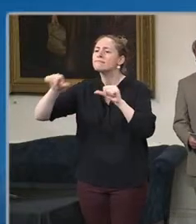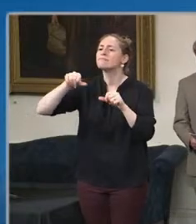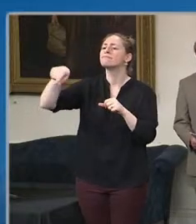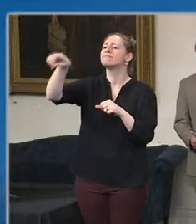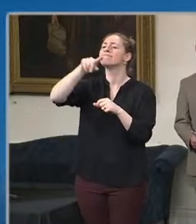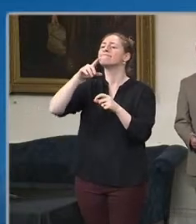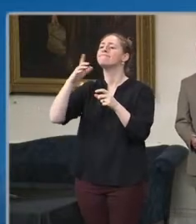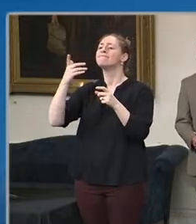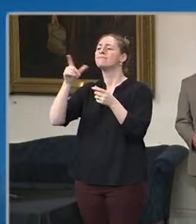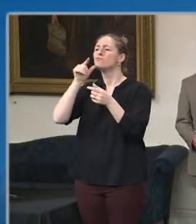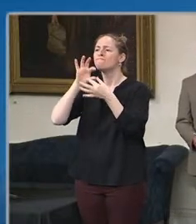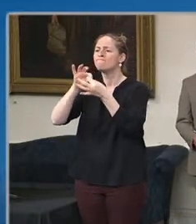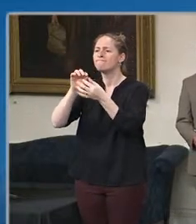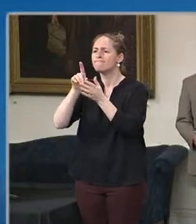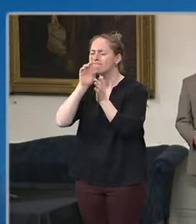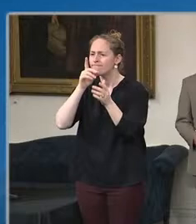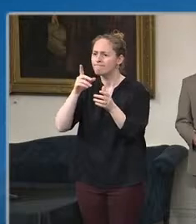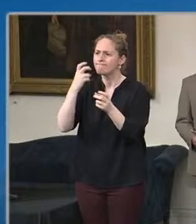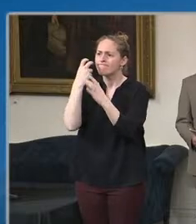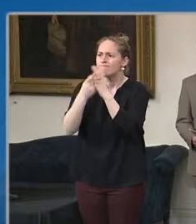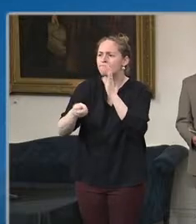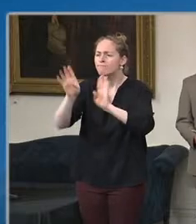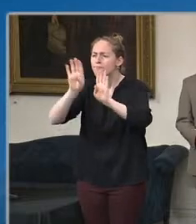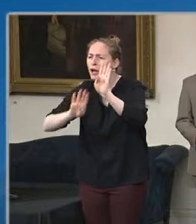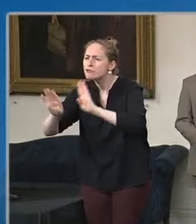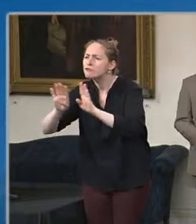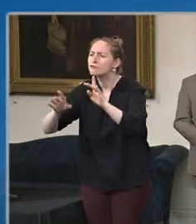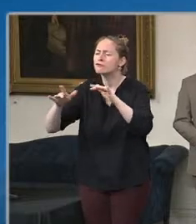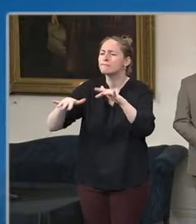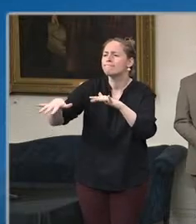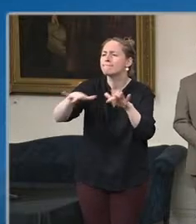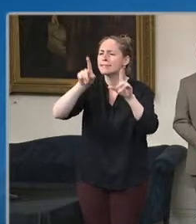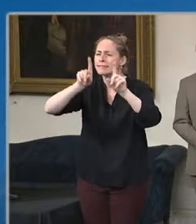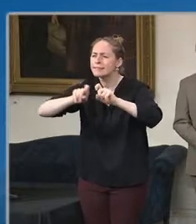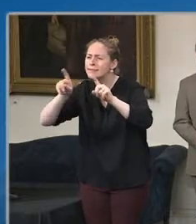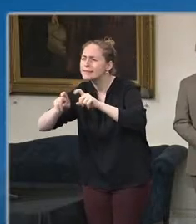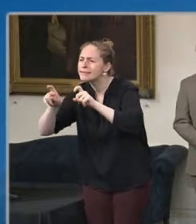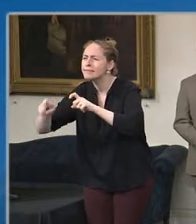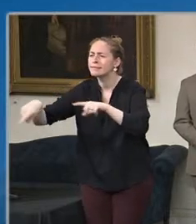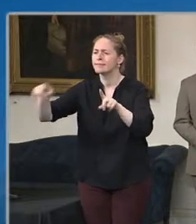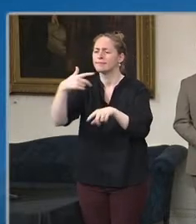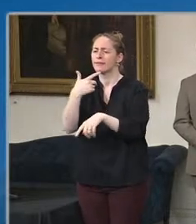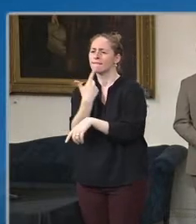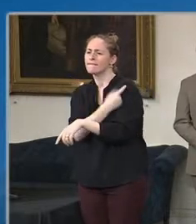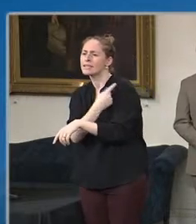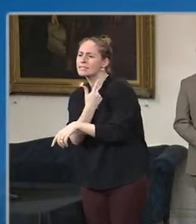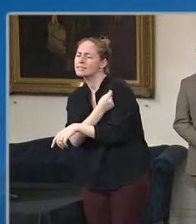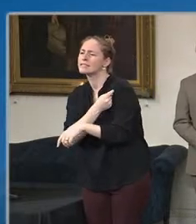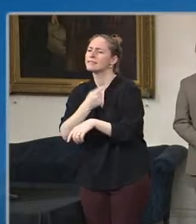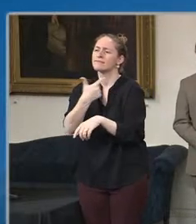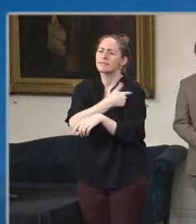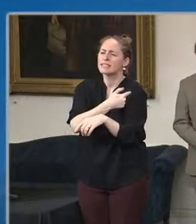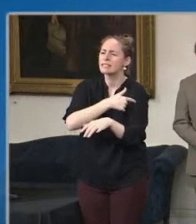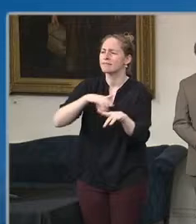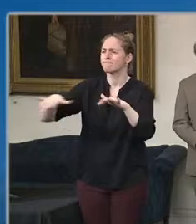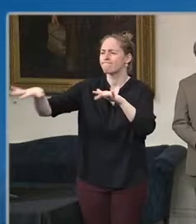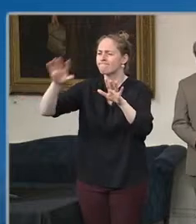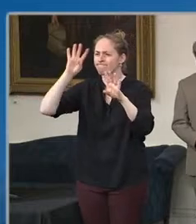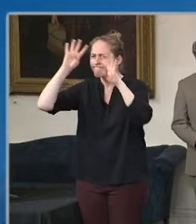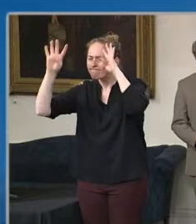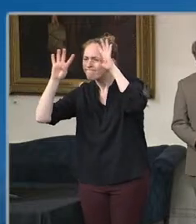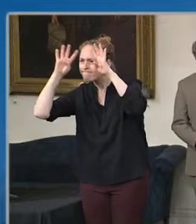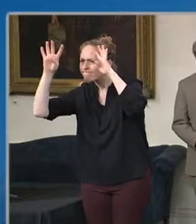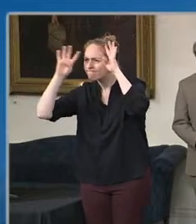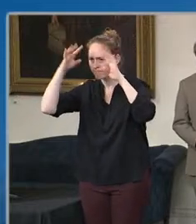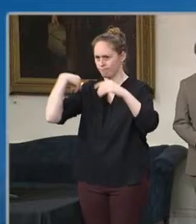tirelessly to develop tests, treatments, and vaccines for COVID-19. Recently, as we've